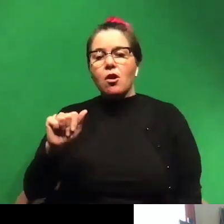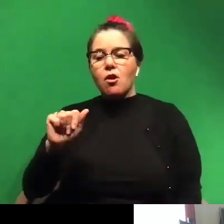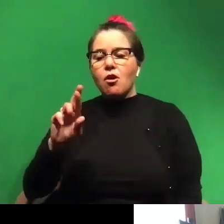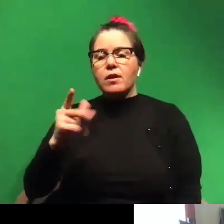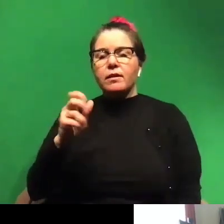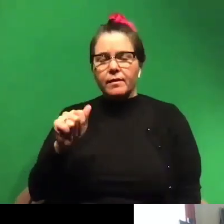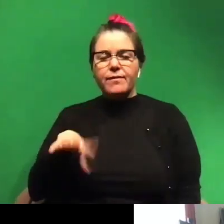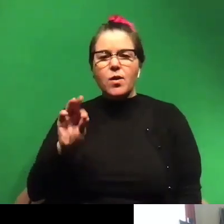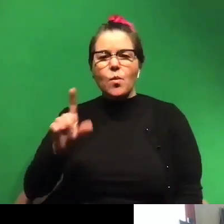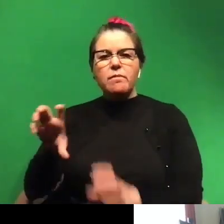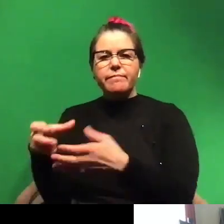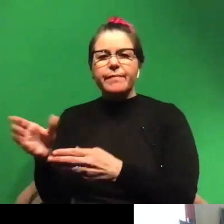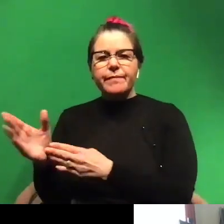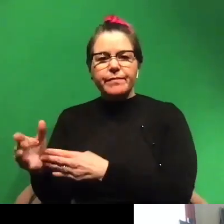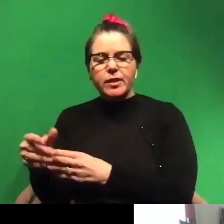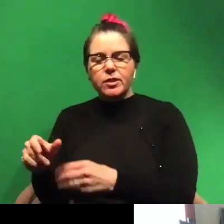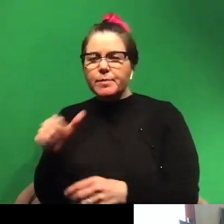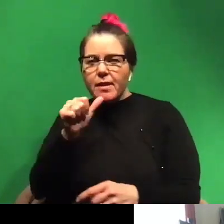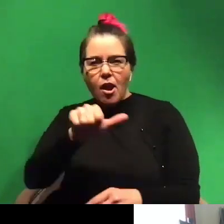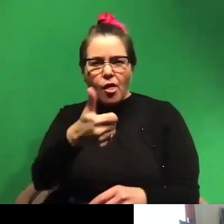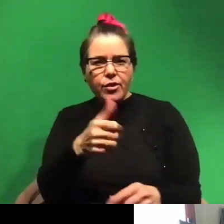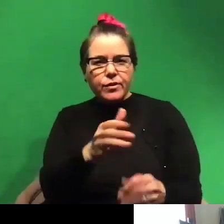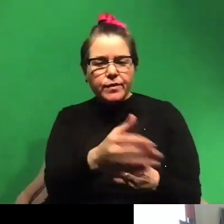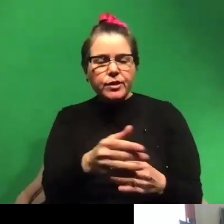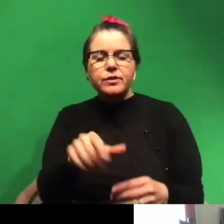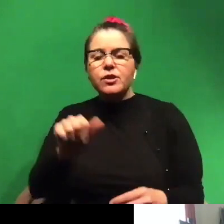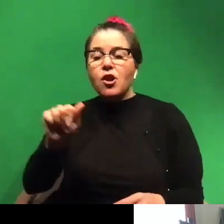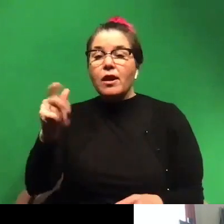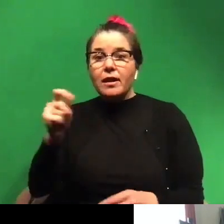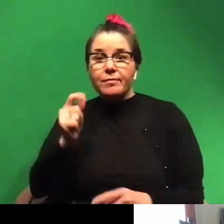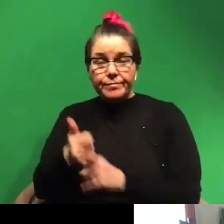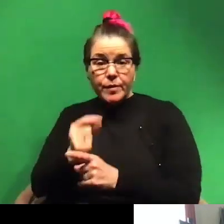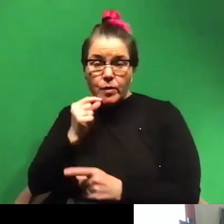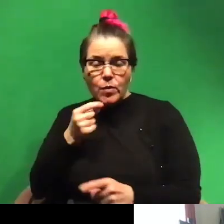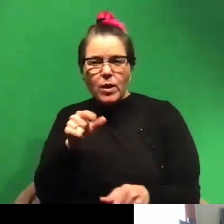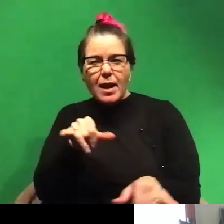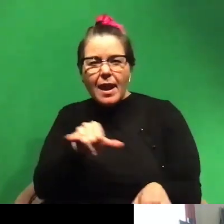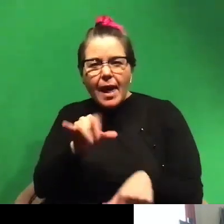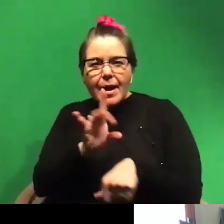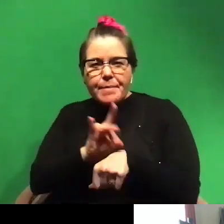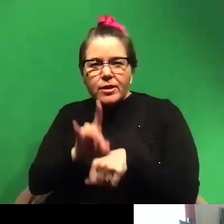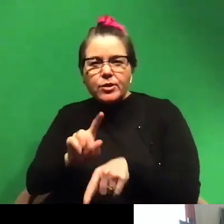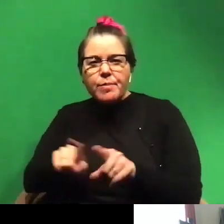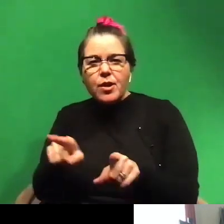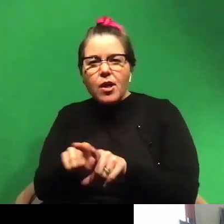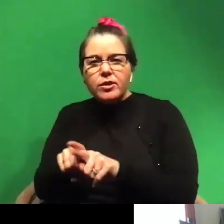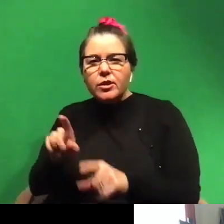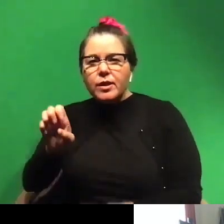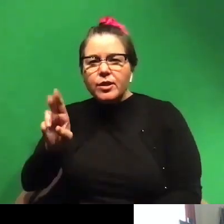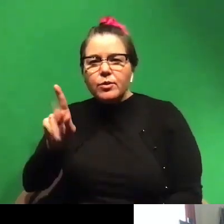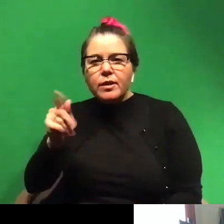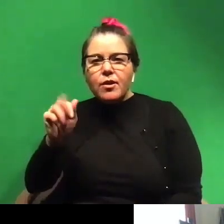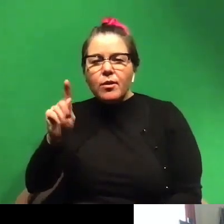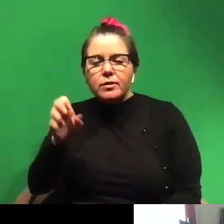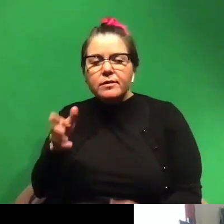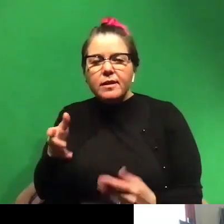one population of fish, but not others. And archaea are really cool because they're like bacteria, but they're also like eukaryotes. So they're like